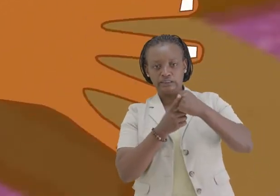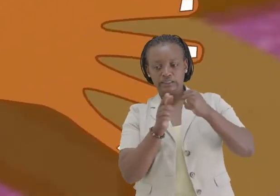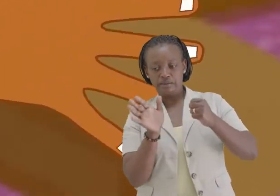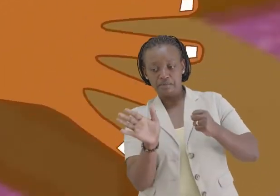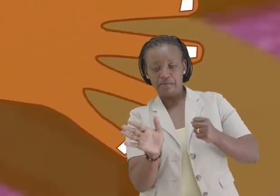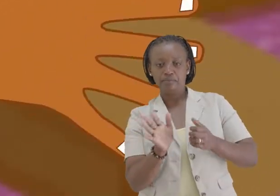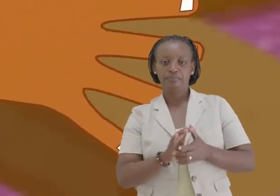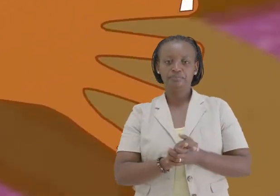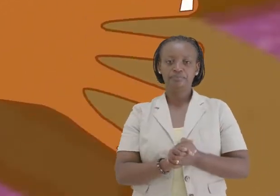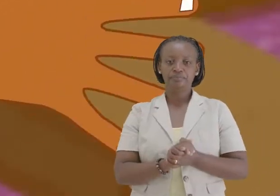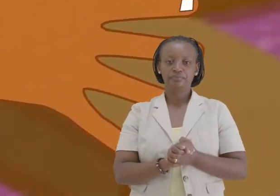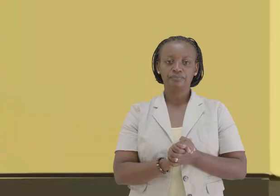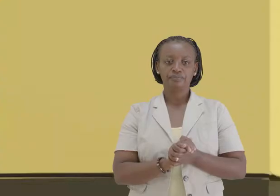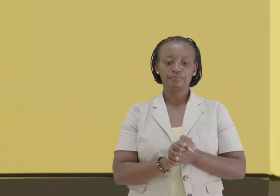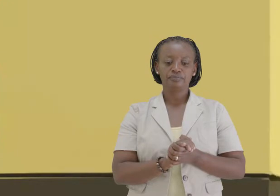Six hand spans.